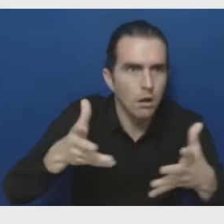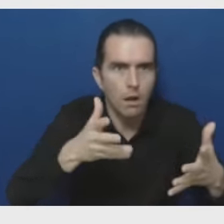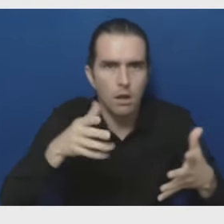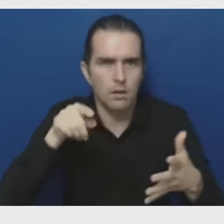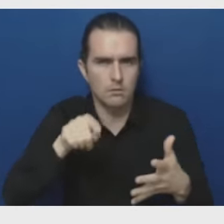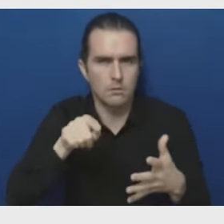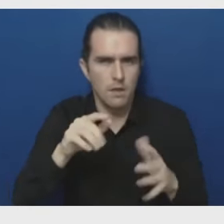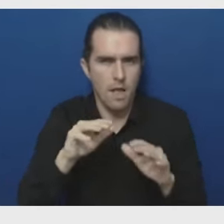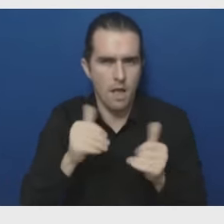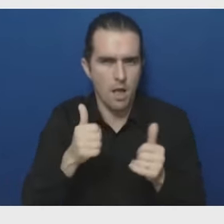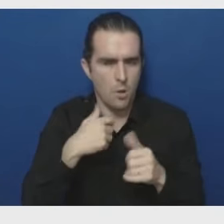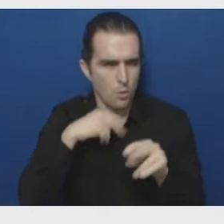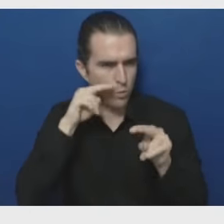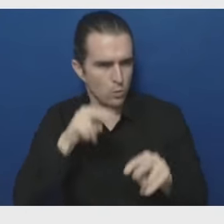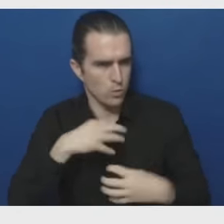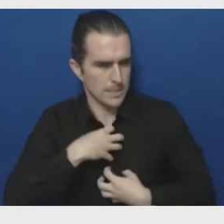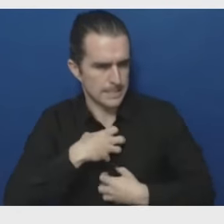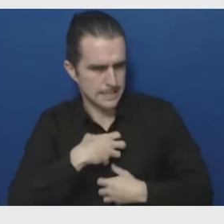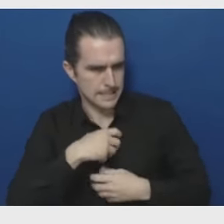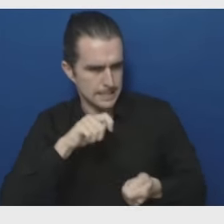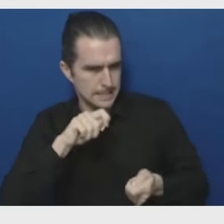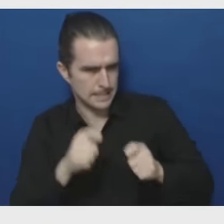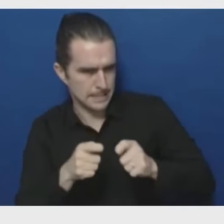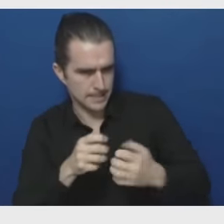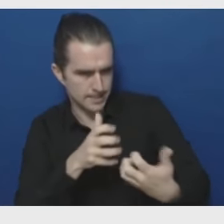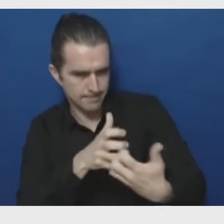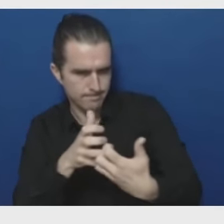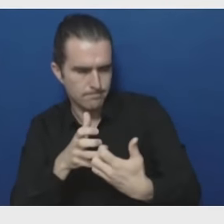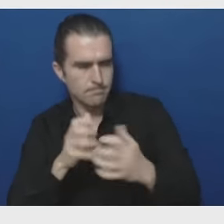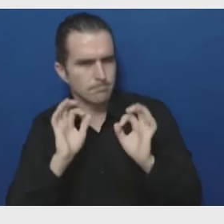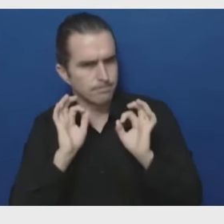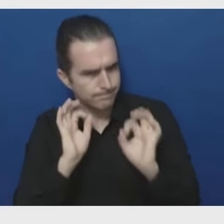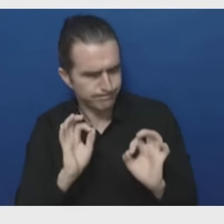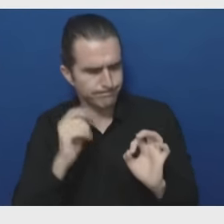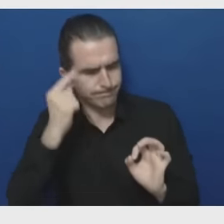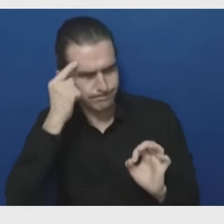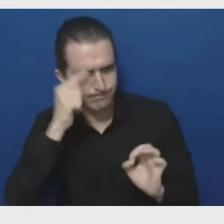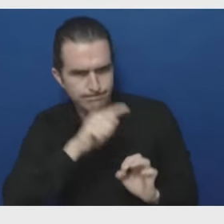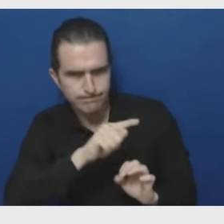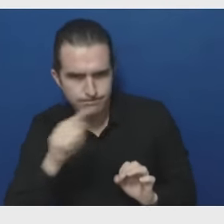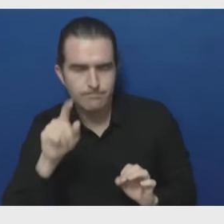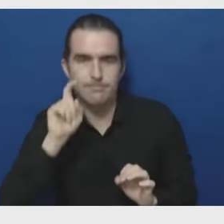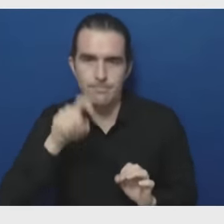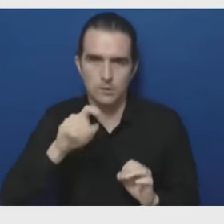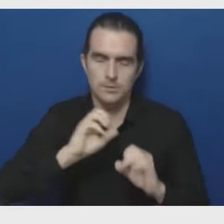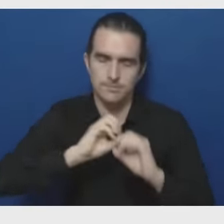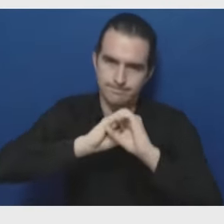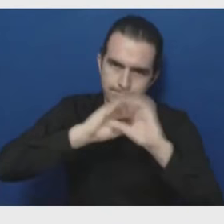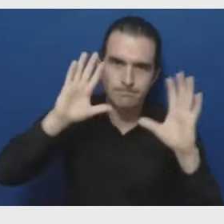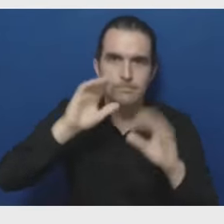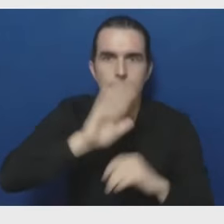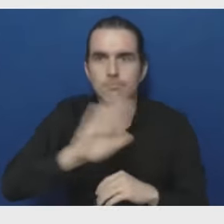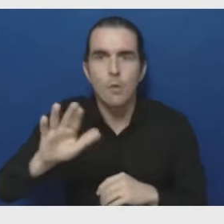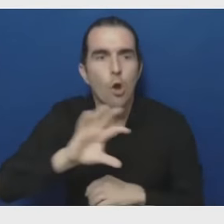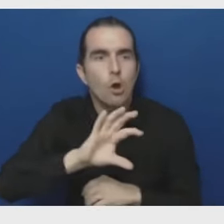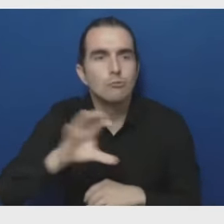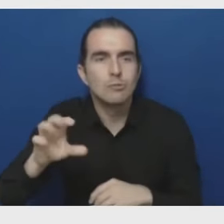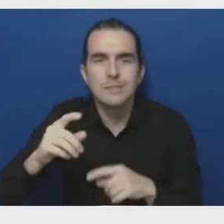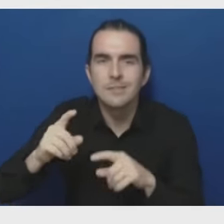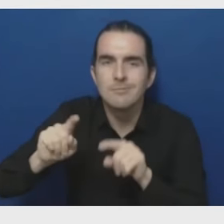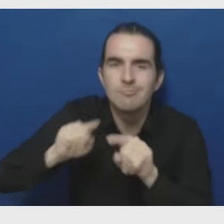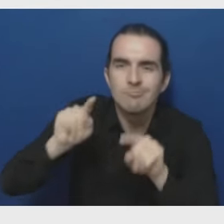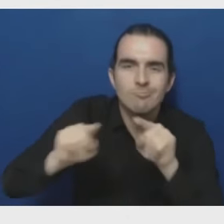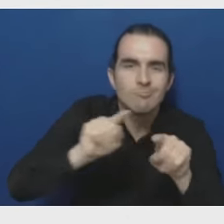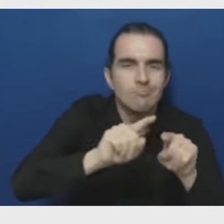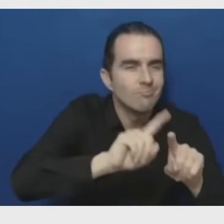cannot, you know, apply for, you know, the Solomon Islands, a vision of even my country, Nigeria, or, you know,